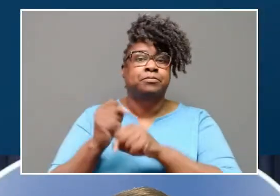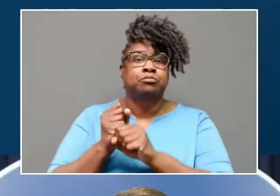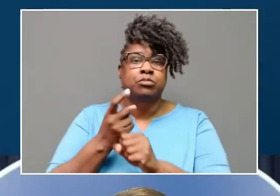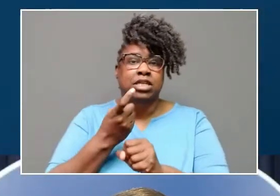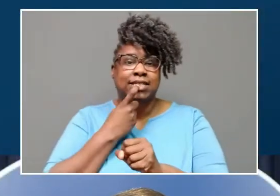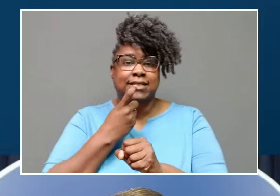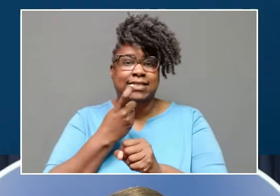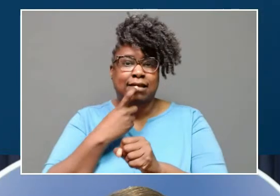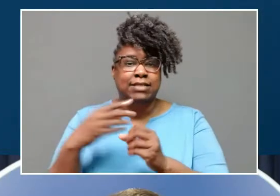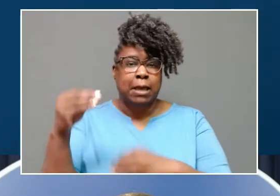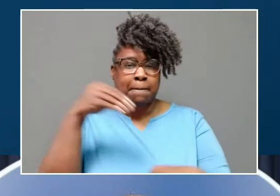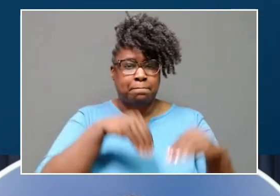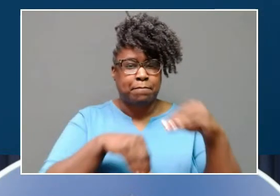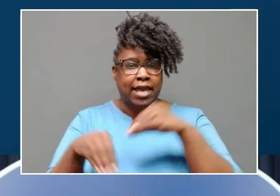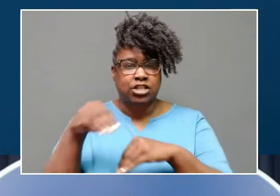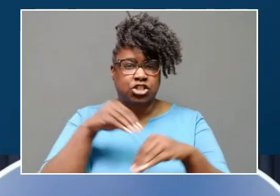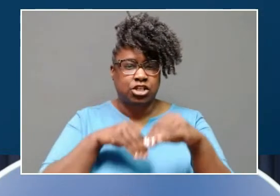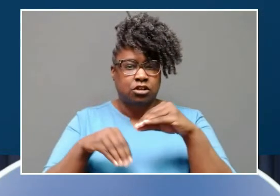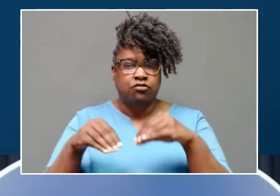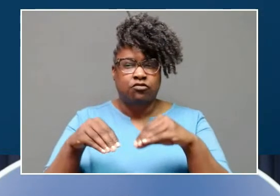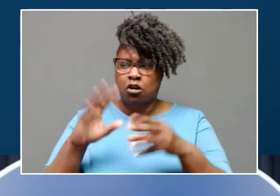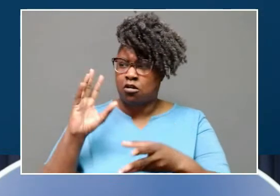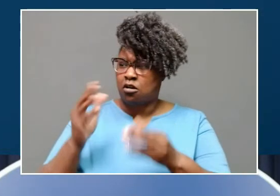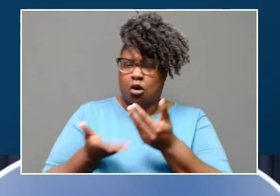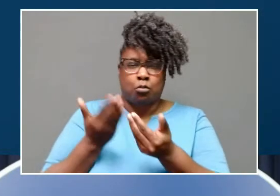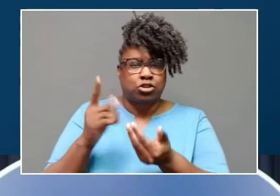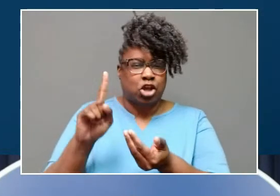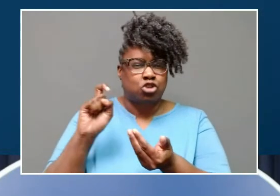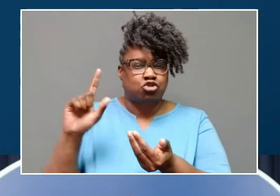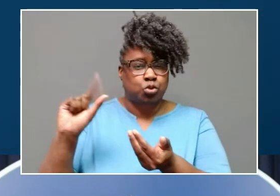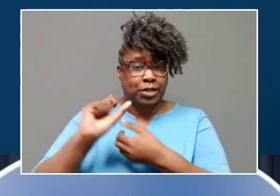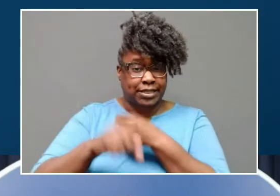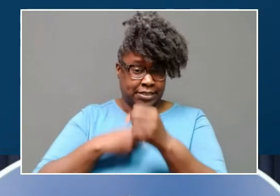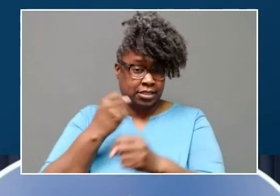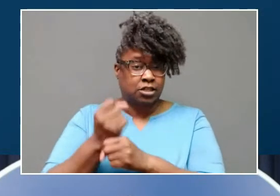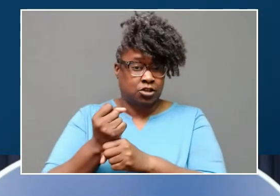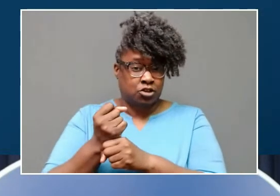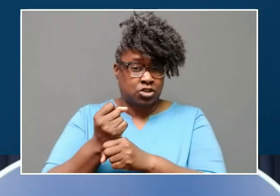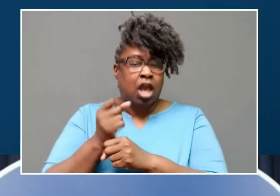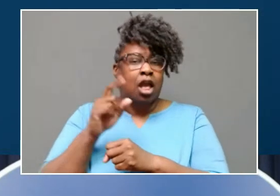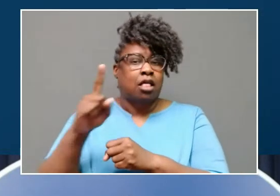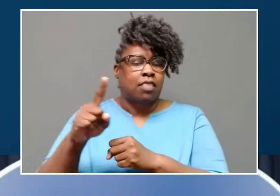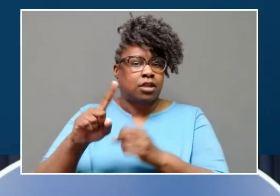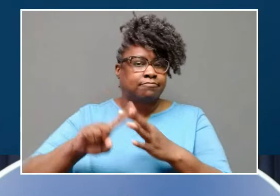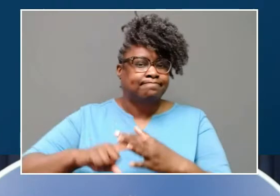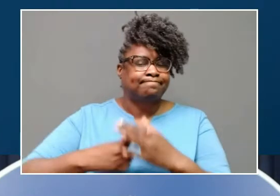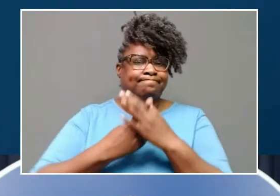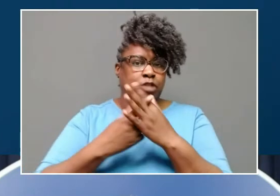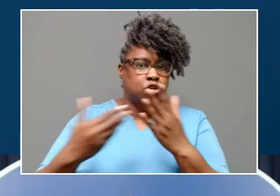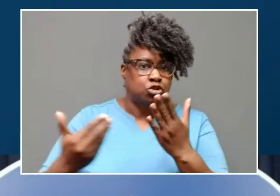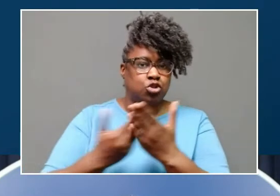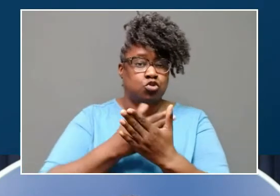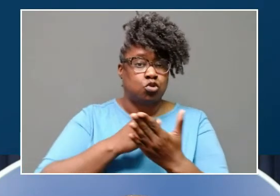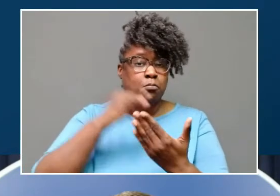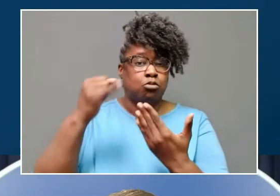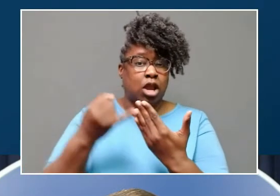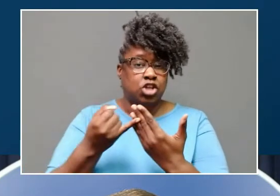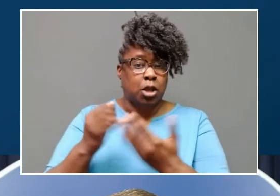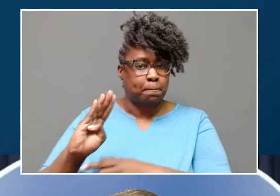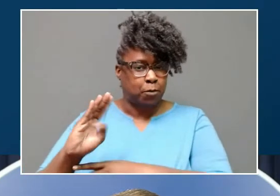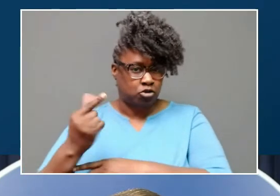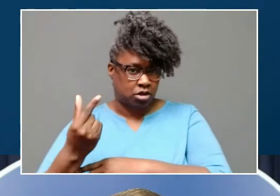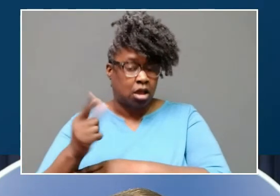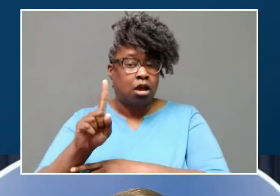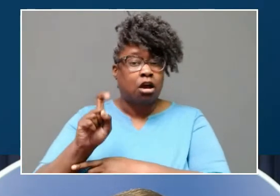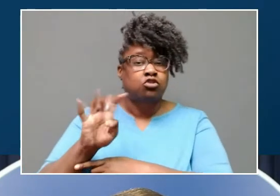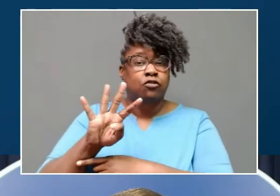nearly 120 years, broke ground on a huge project in Bowling Green. It's creating 140 full-time Kentucky